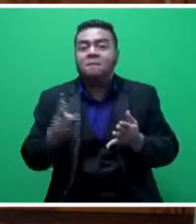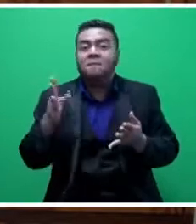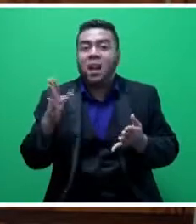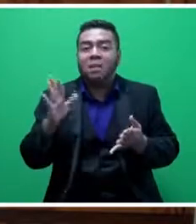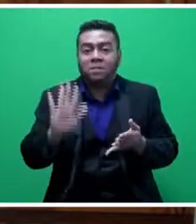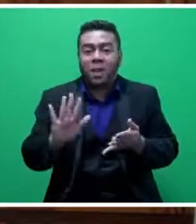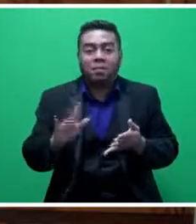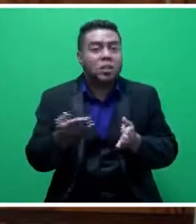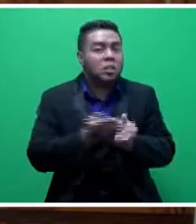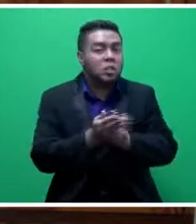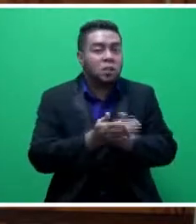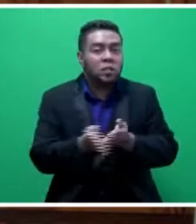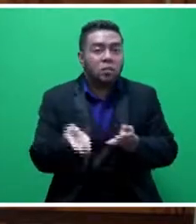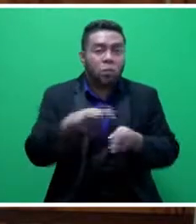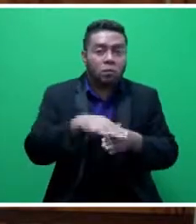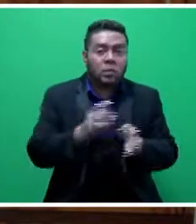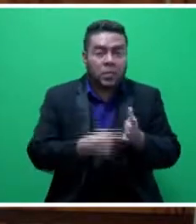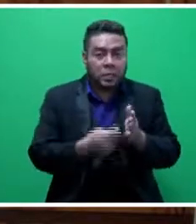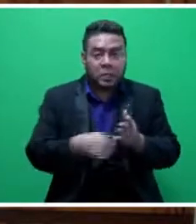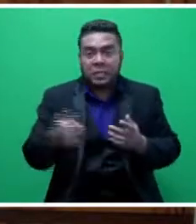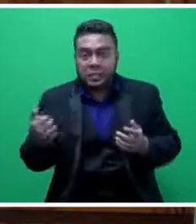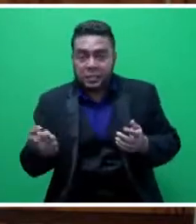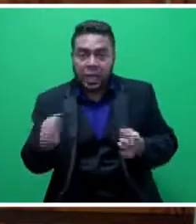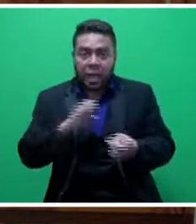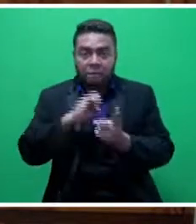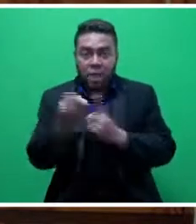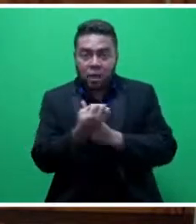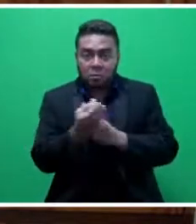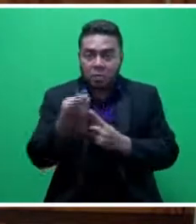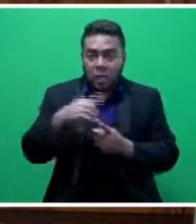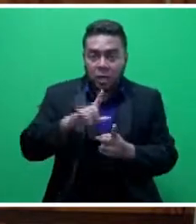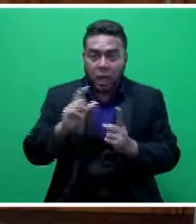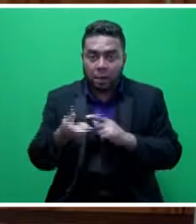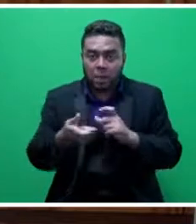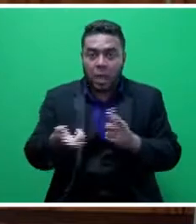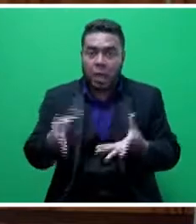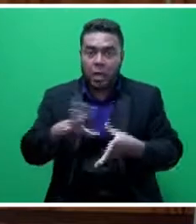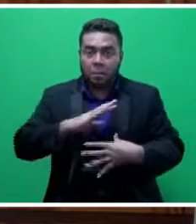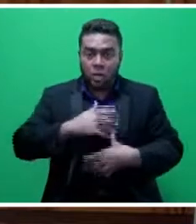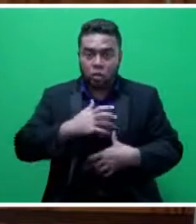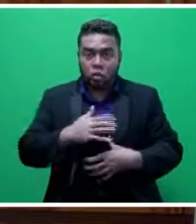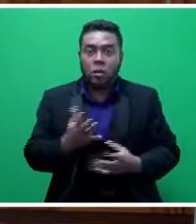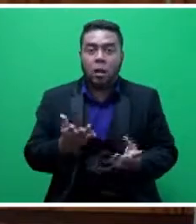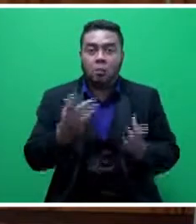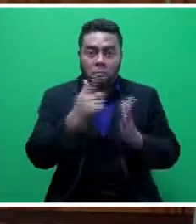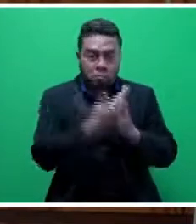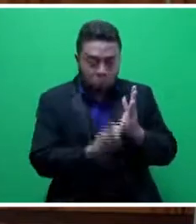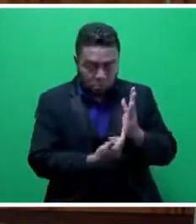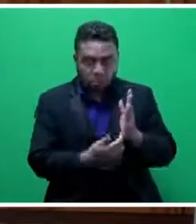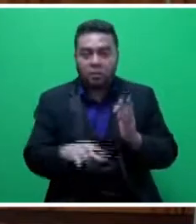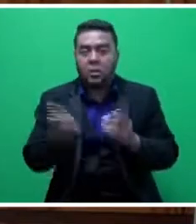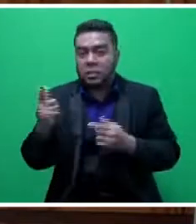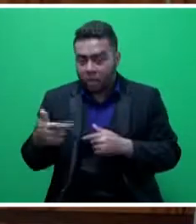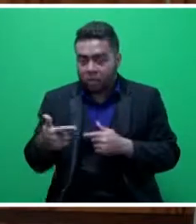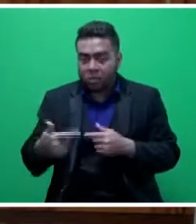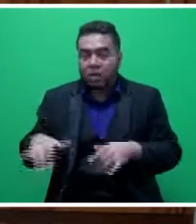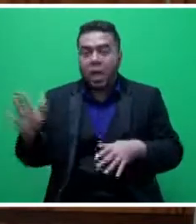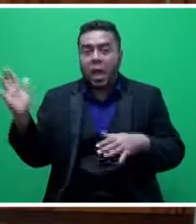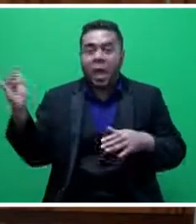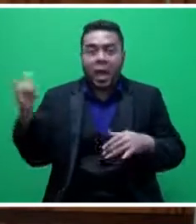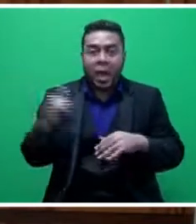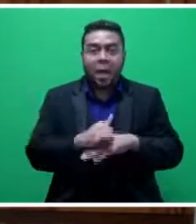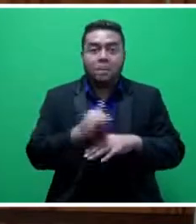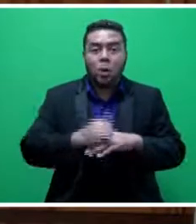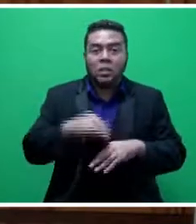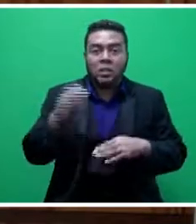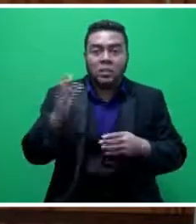Tax Repeal Bill 2020. 6. Environment and Climate Adaptation Levy Budget Amendment Bill 2020. 7. Airport Departure Tax